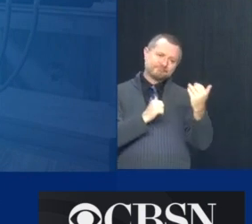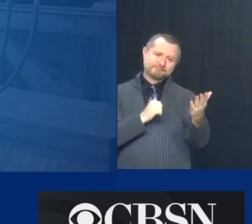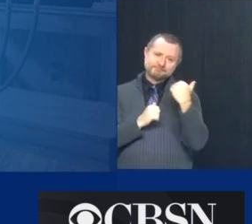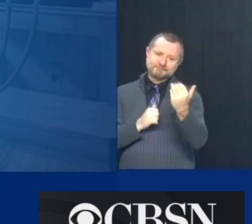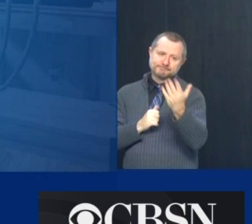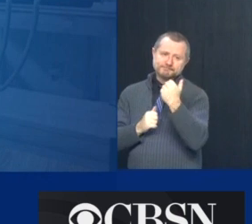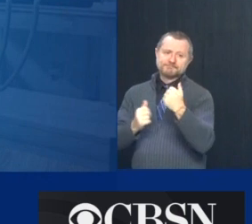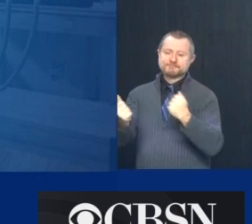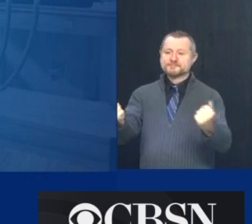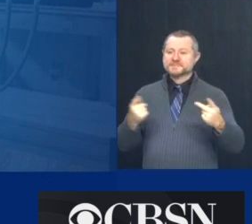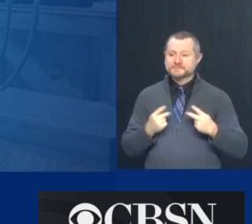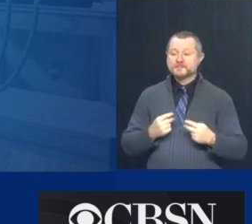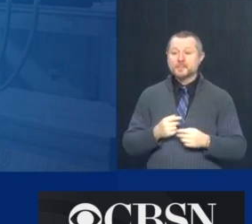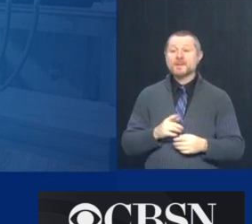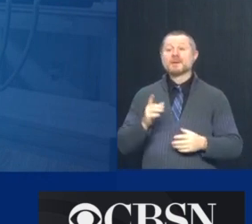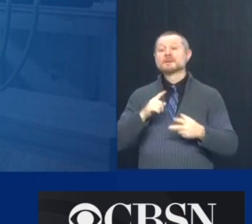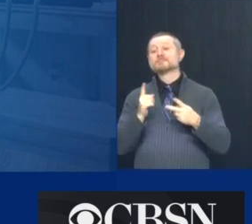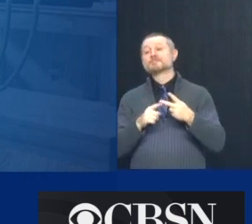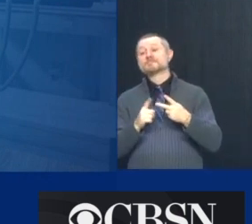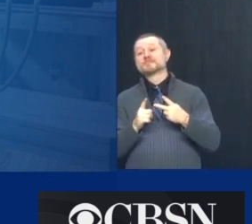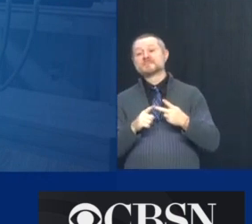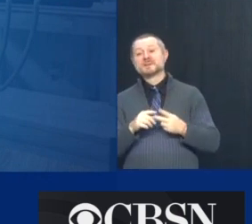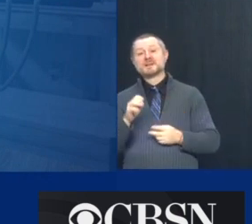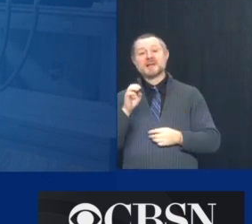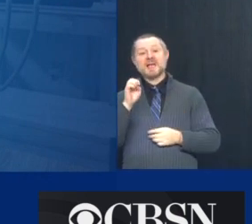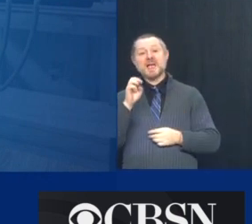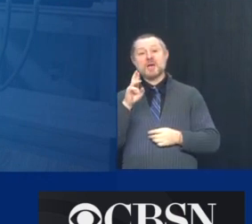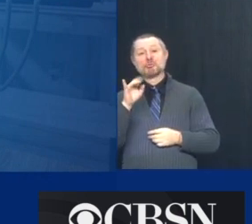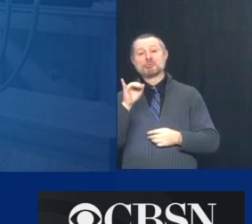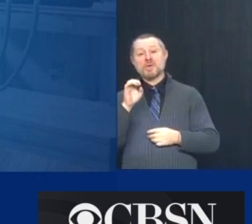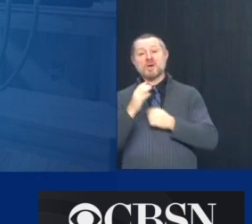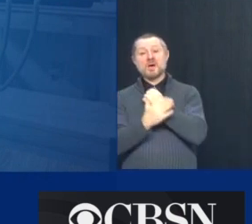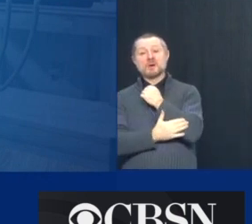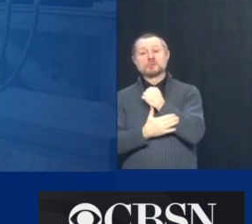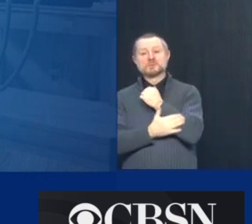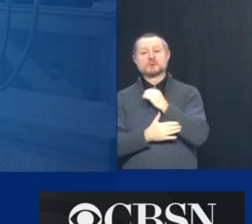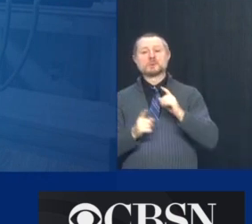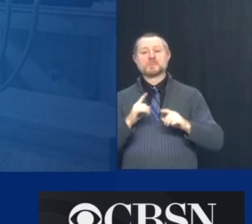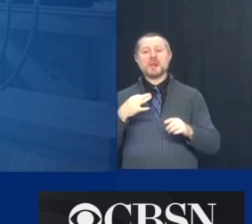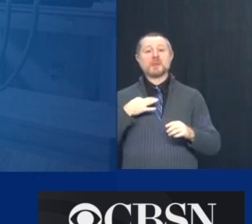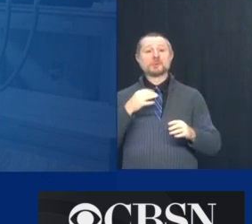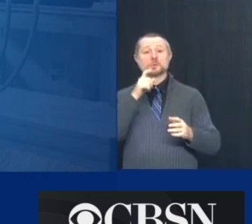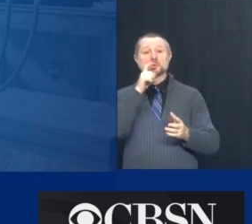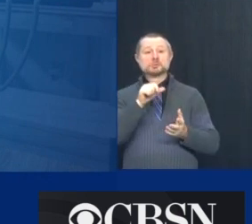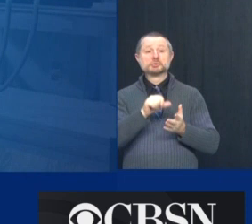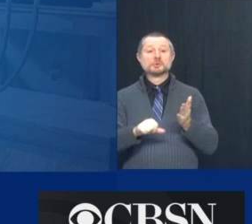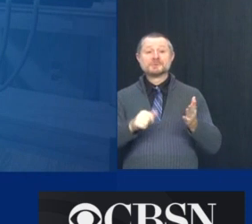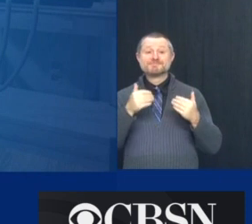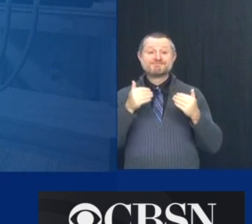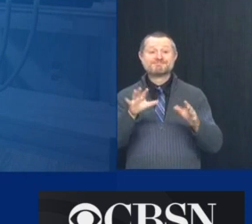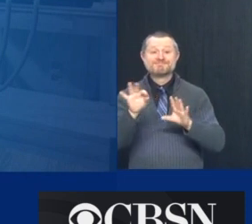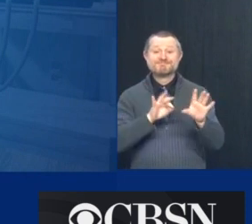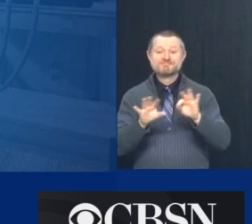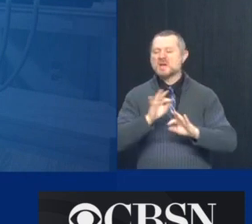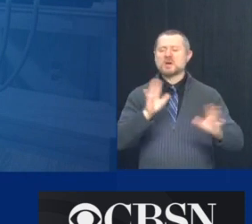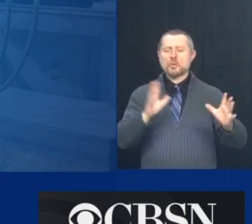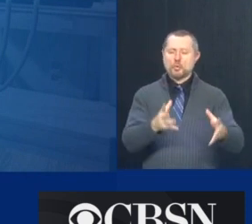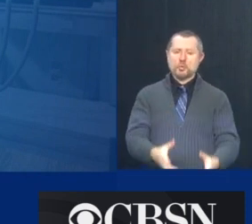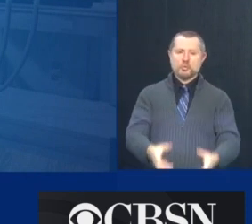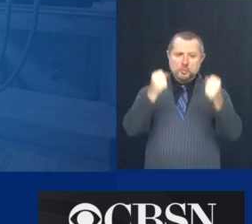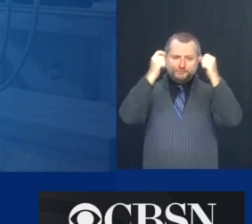surgery in Erie County as of this Friday. Erie County has the most critical